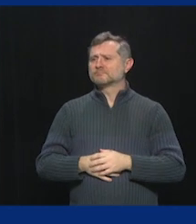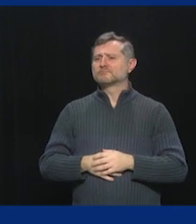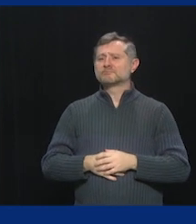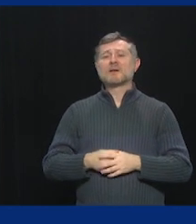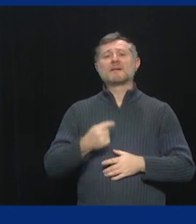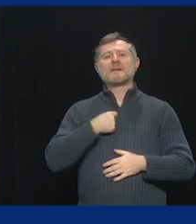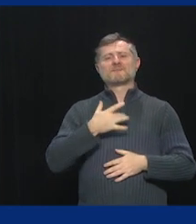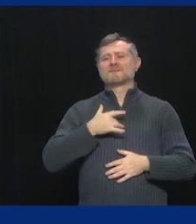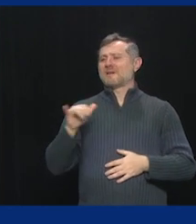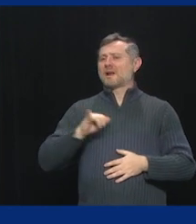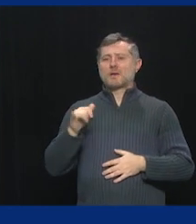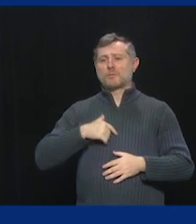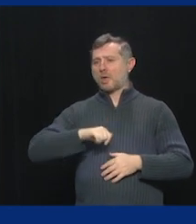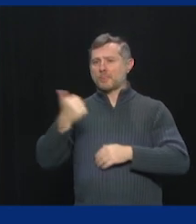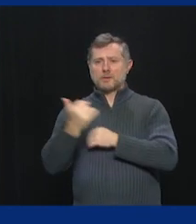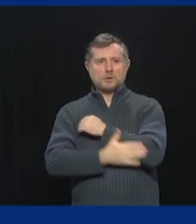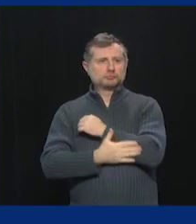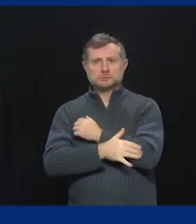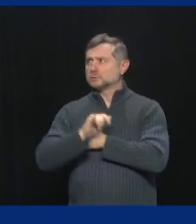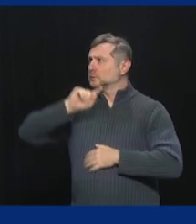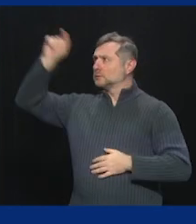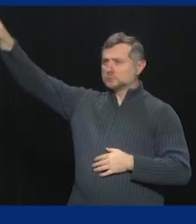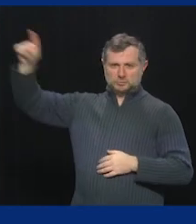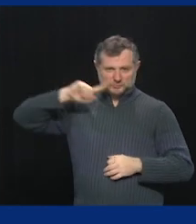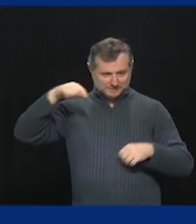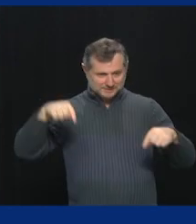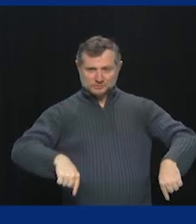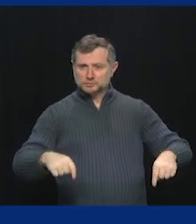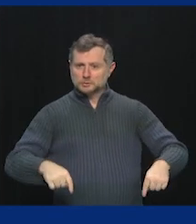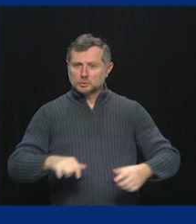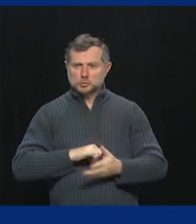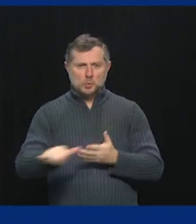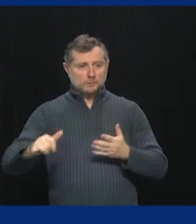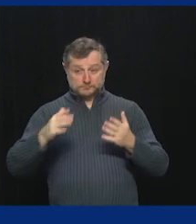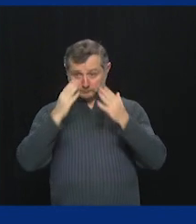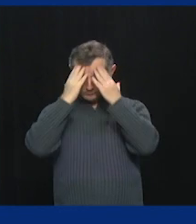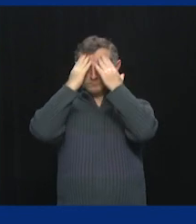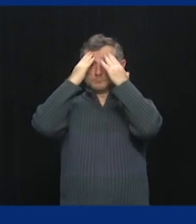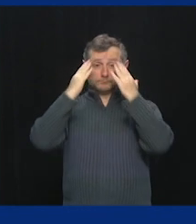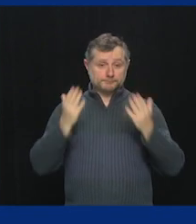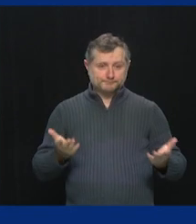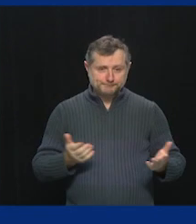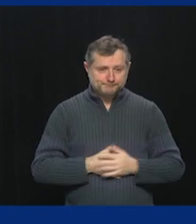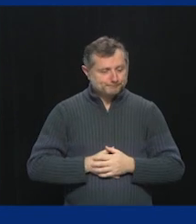another country. And this is the state of New York.